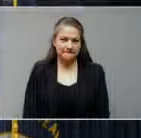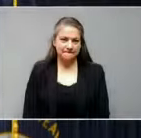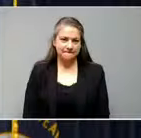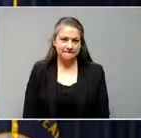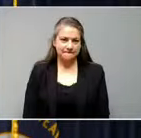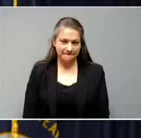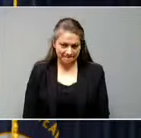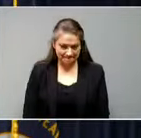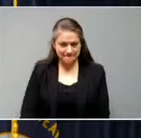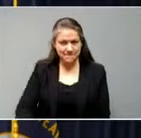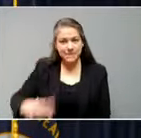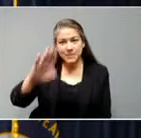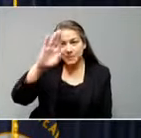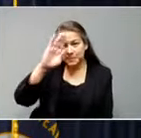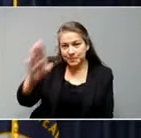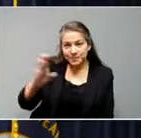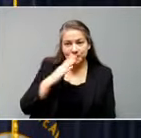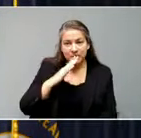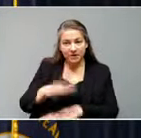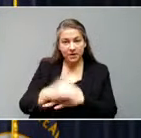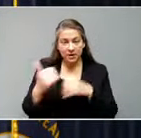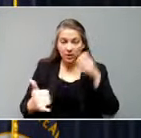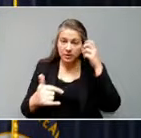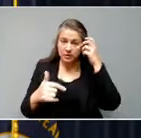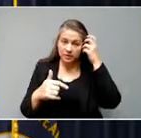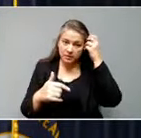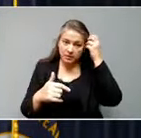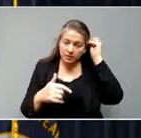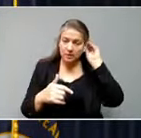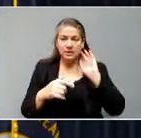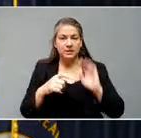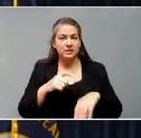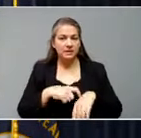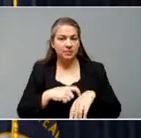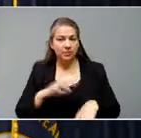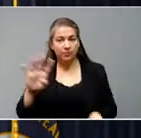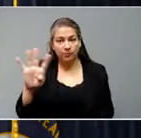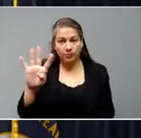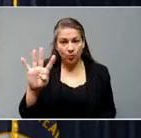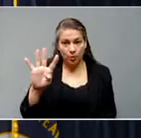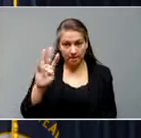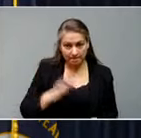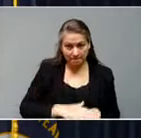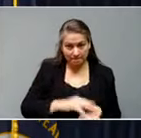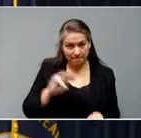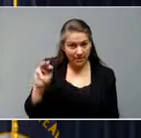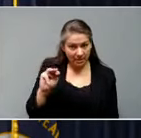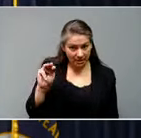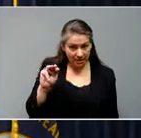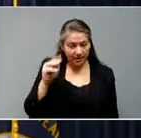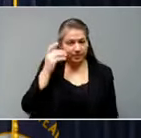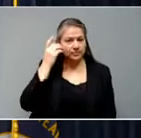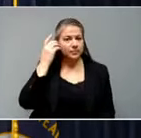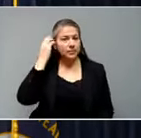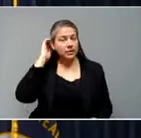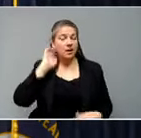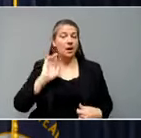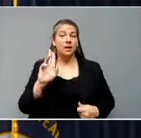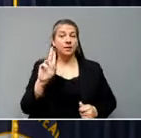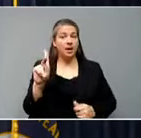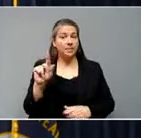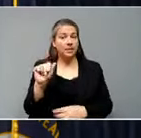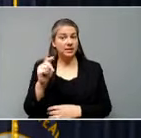All right, good afternoon. It is 4 o'clock on Monday. Our update today is going to start with some